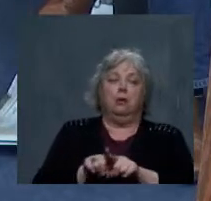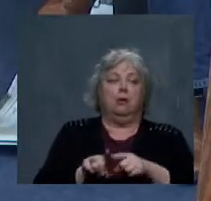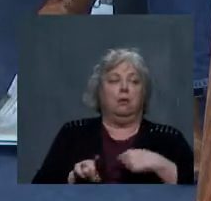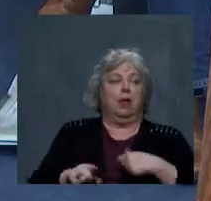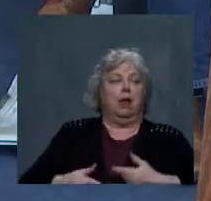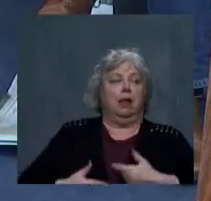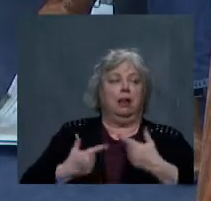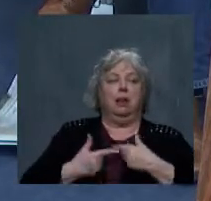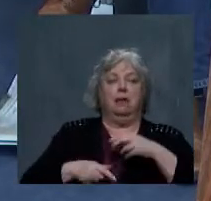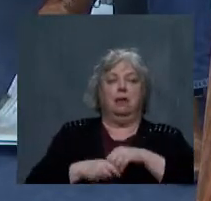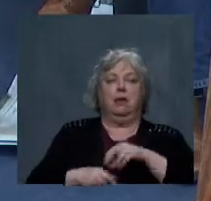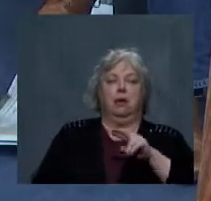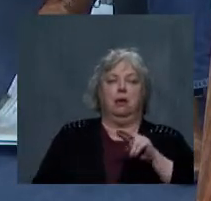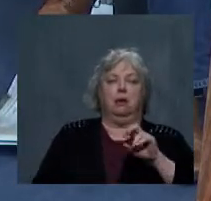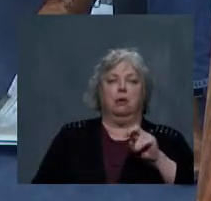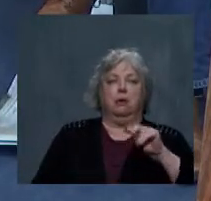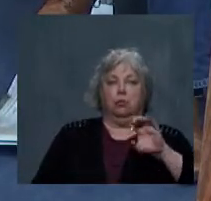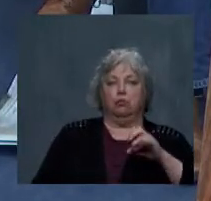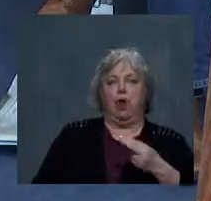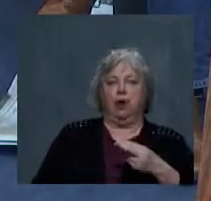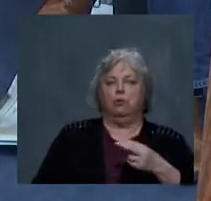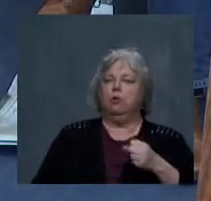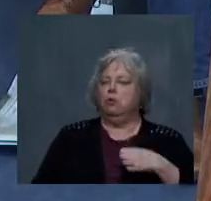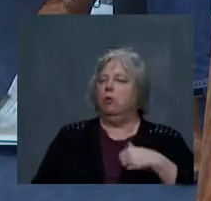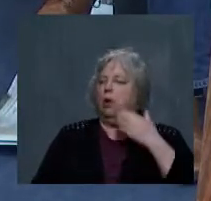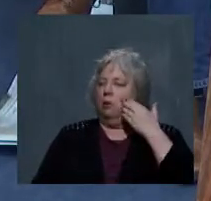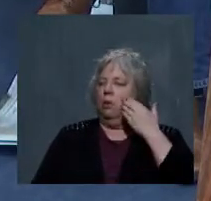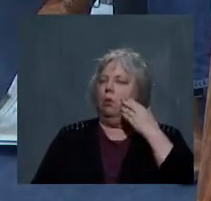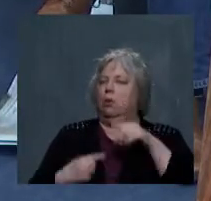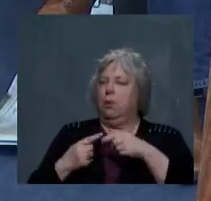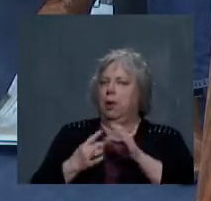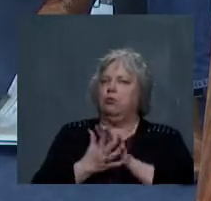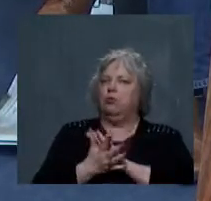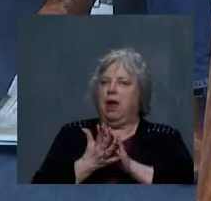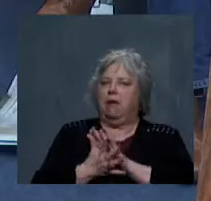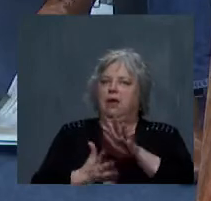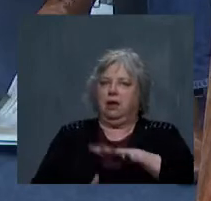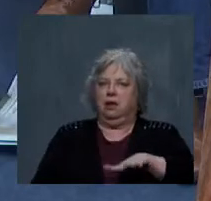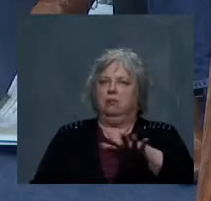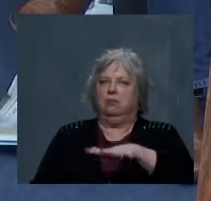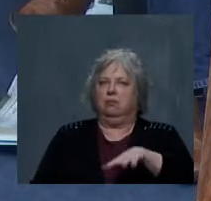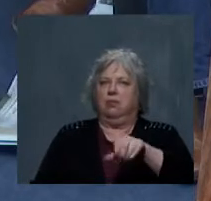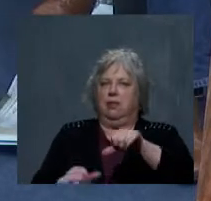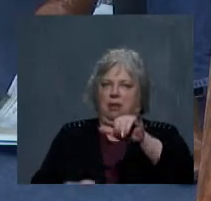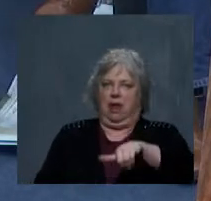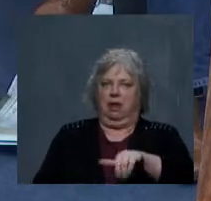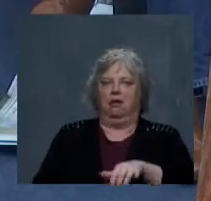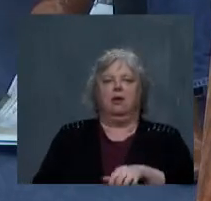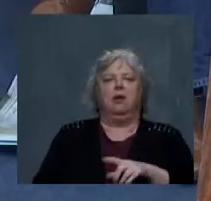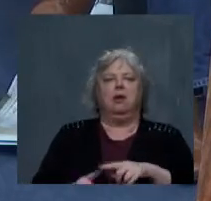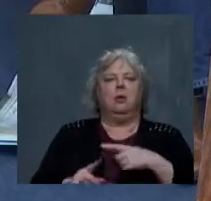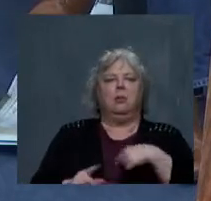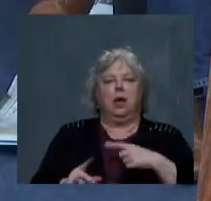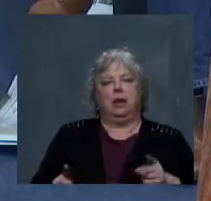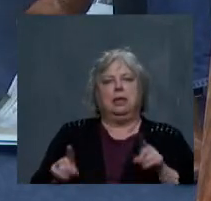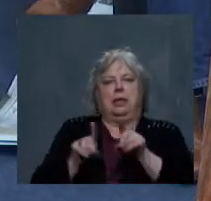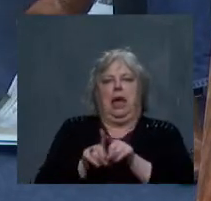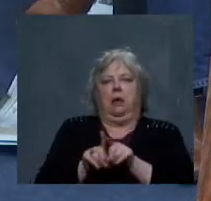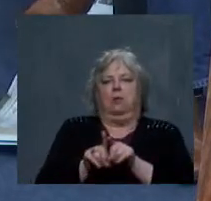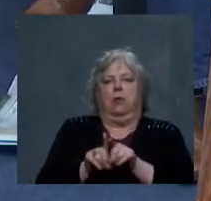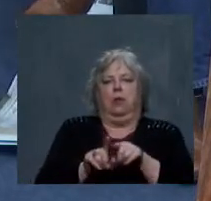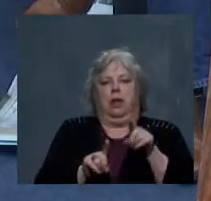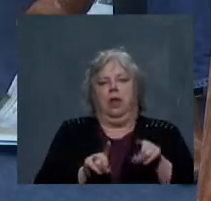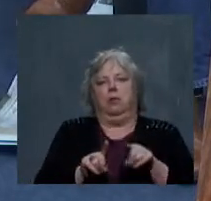live in the ranch, so I'm familiar with traffic. I'm familiar with that area. But I stand with him on